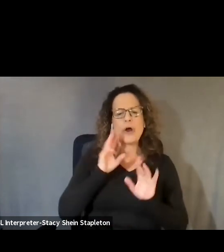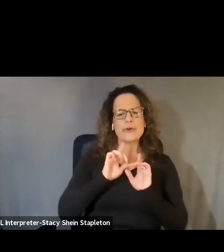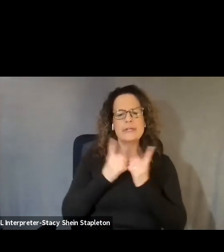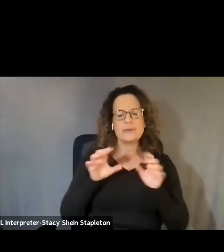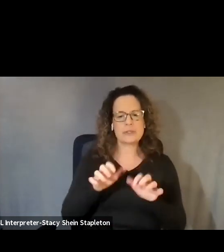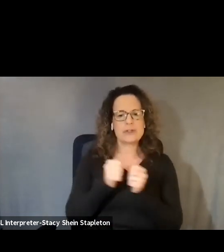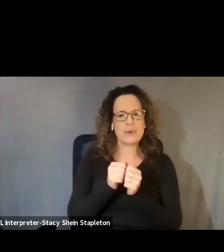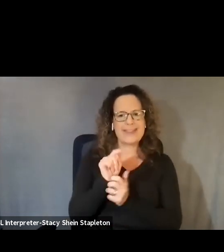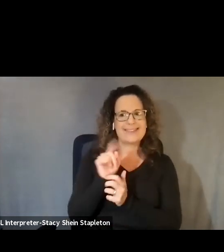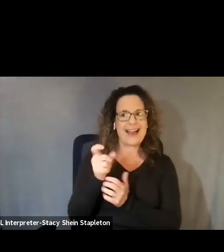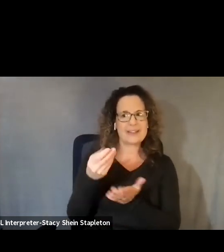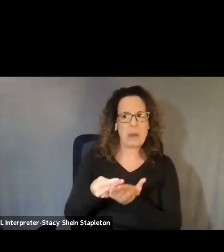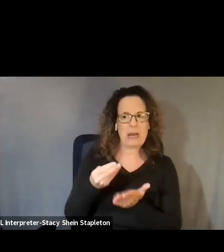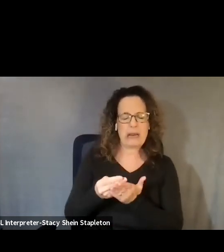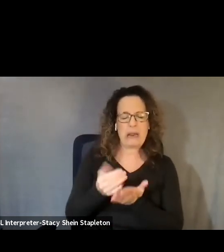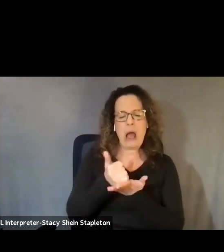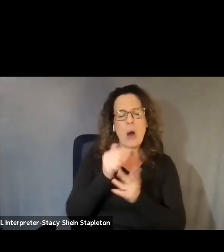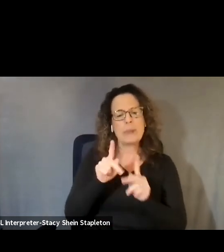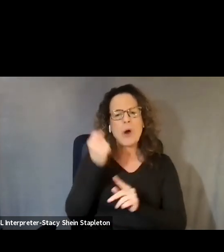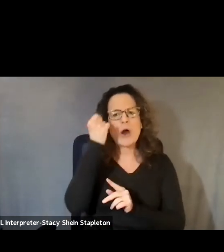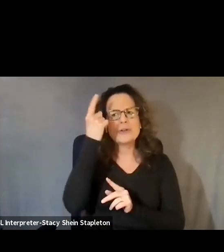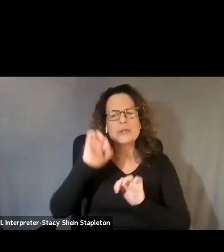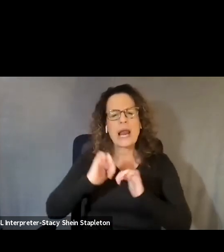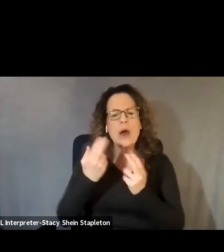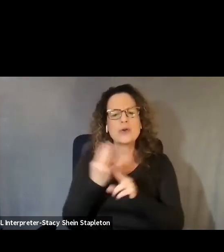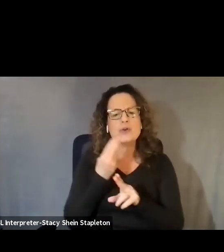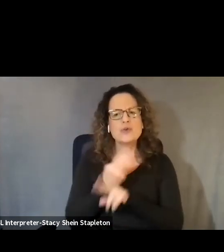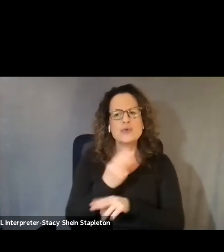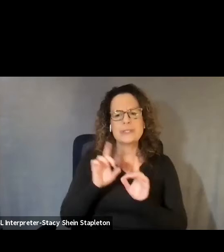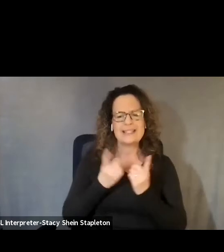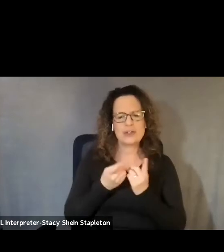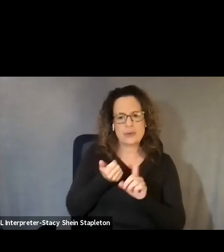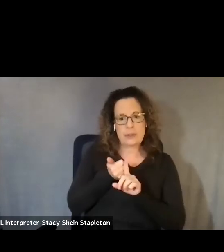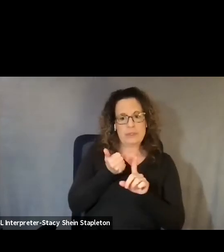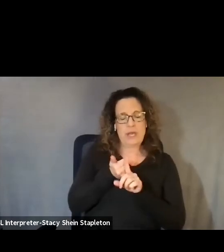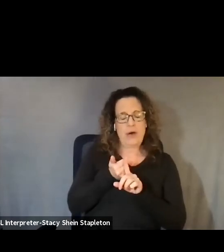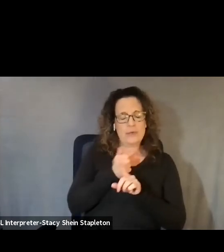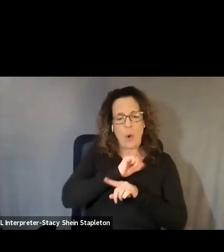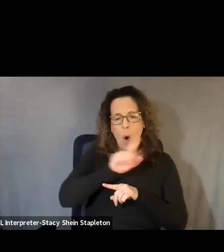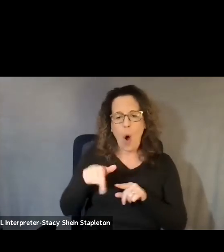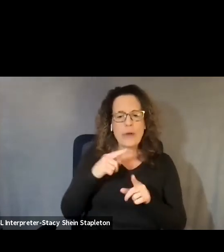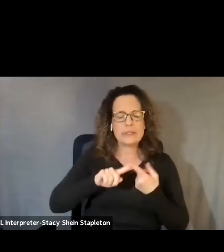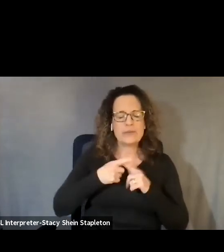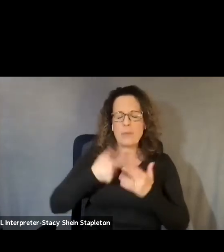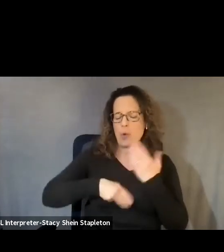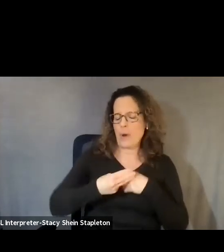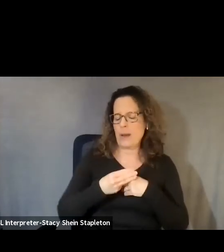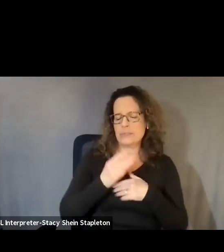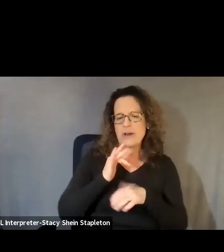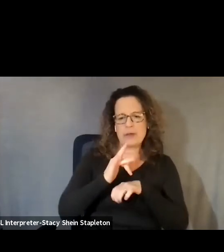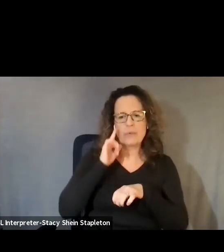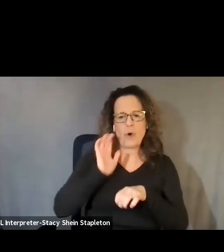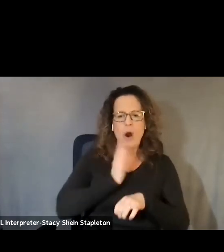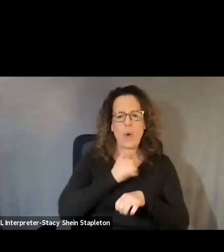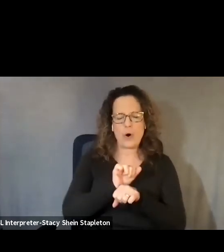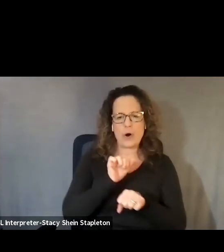tax dollars, helps people understand how to make use of the district too, with all of its different programs. So